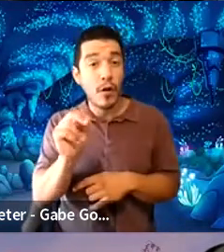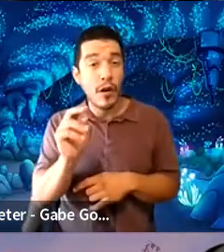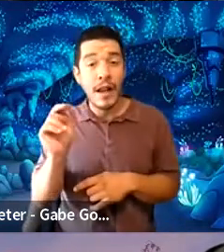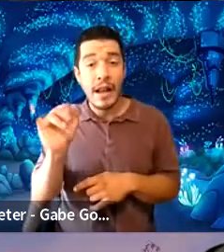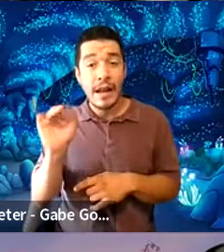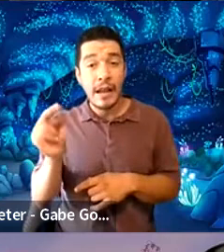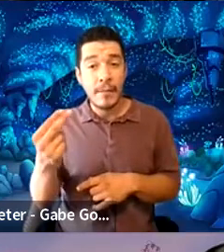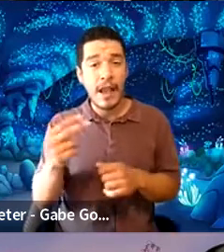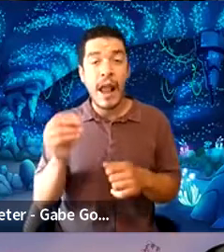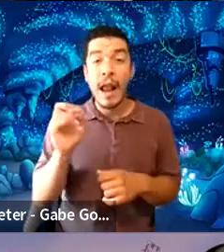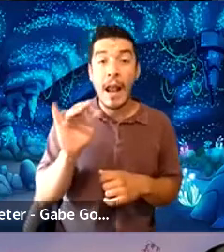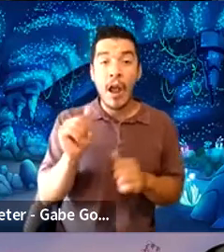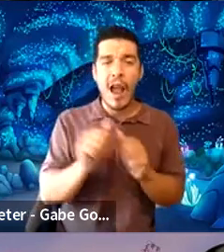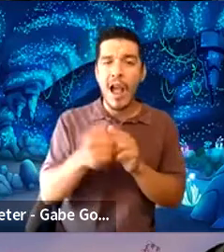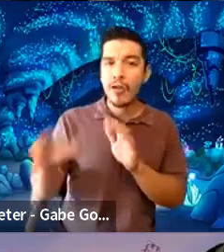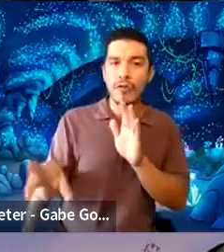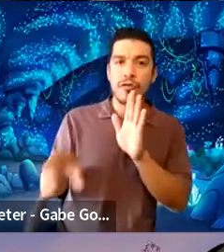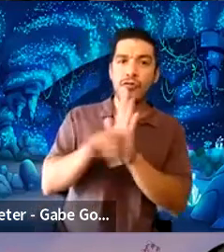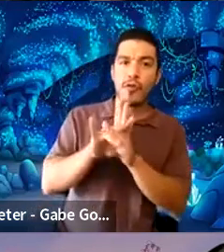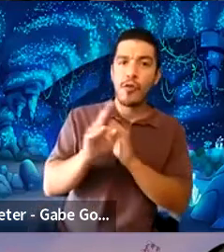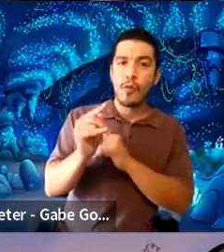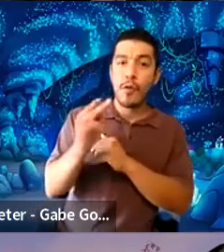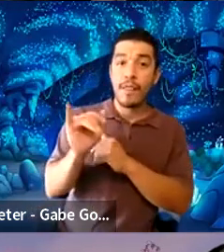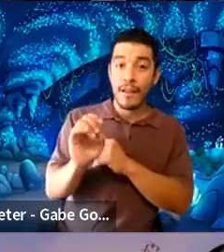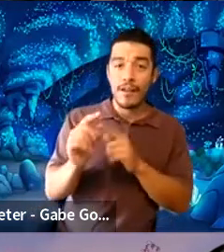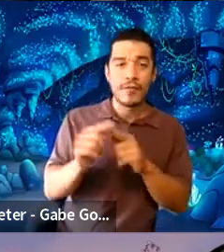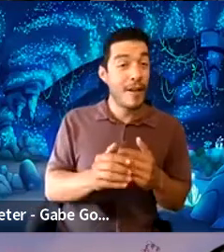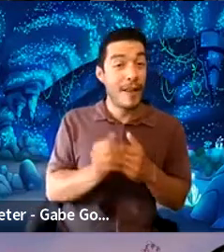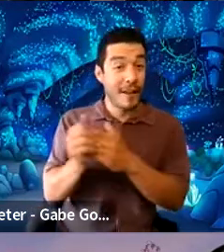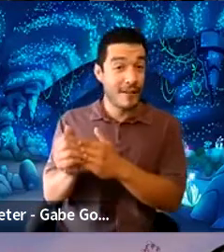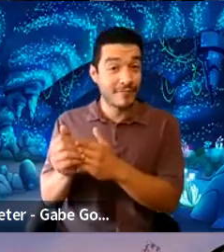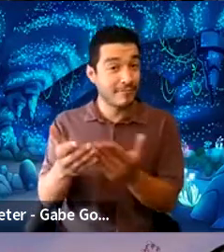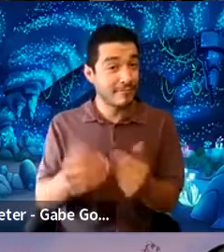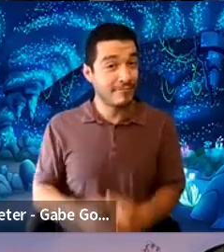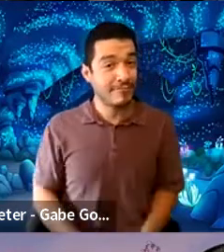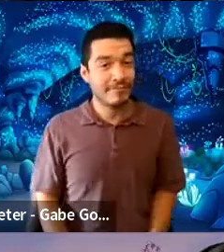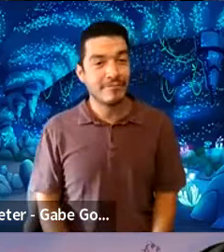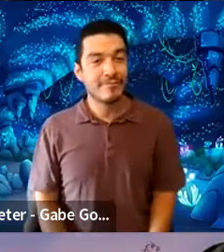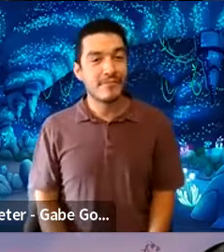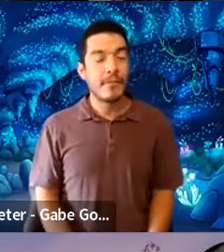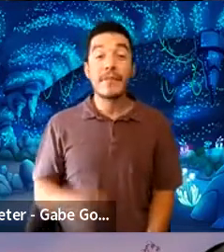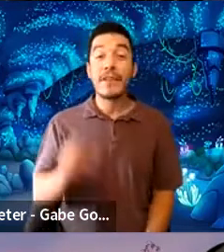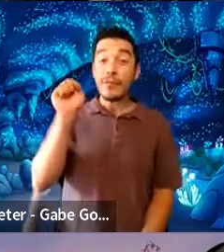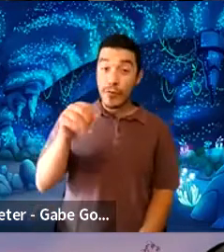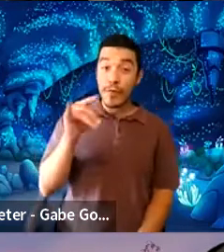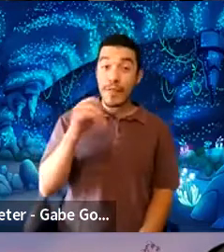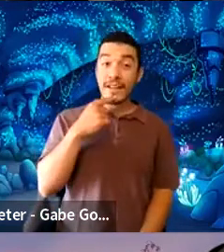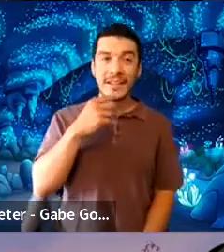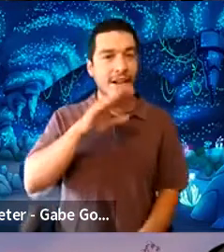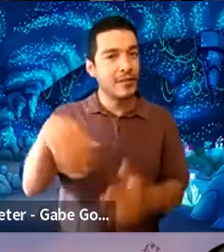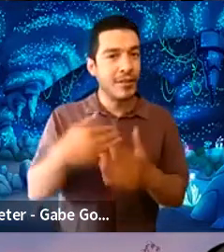and Erica, how you chose Ruthie as well to lead the show. Yeah, I mean, it's all